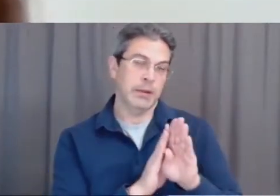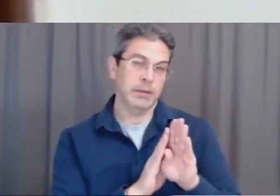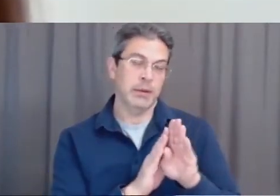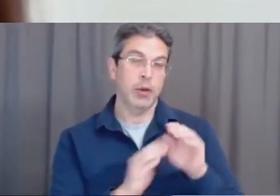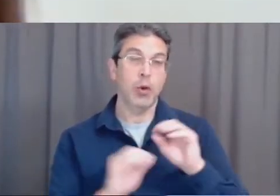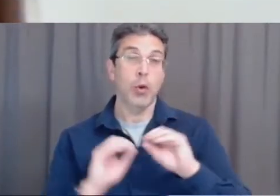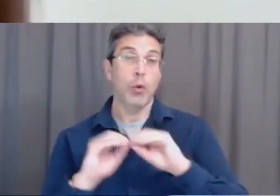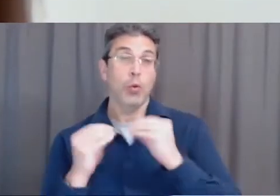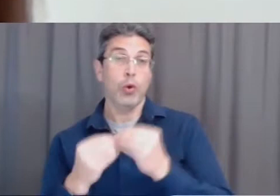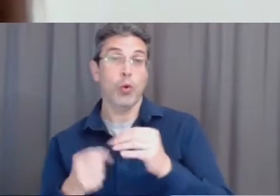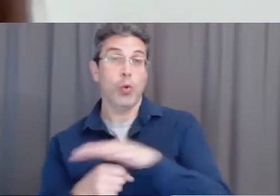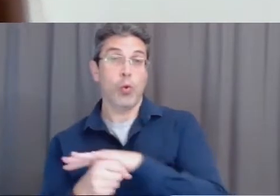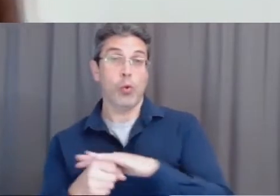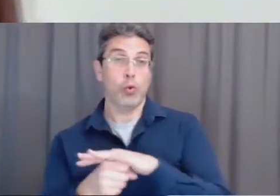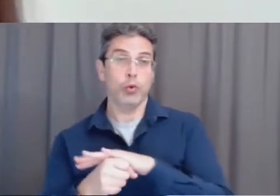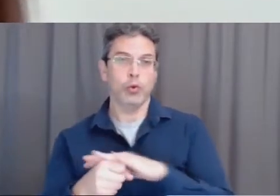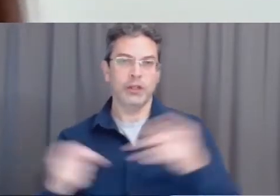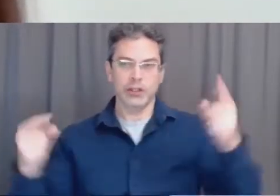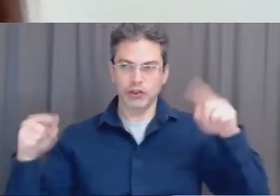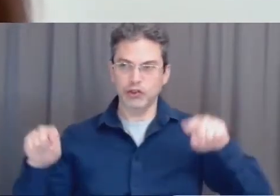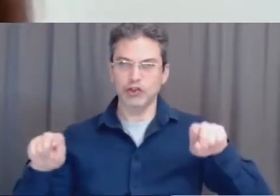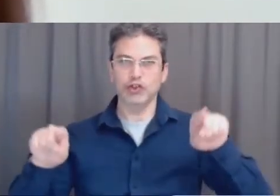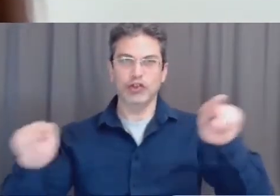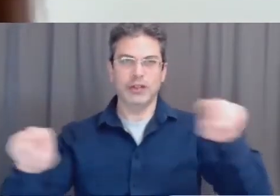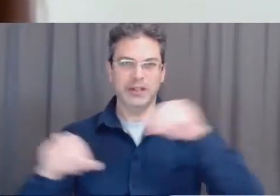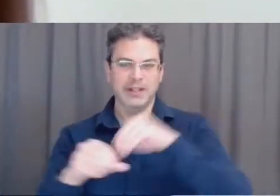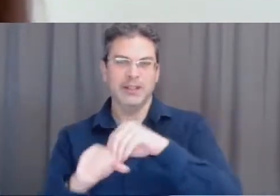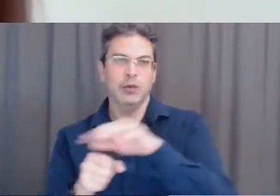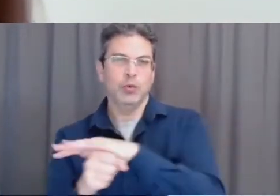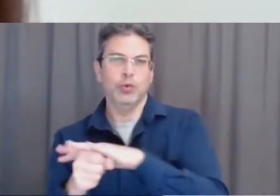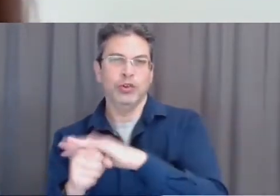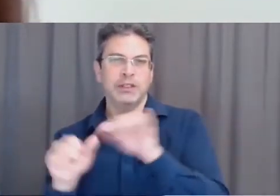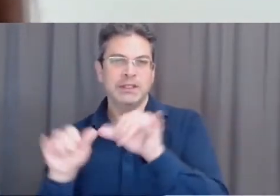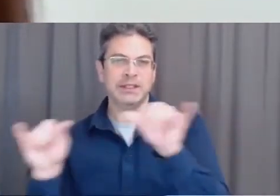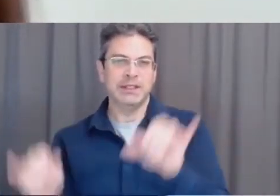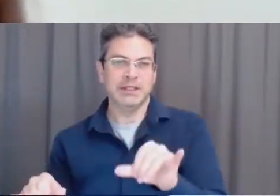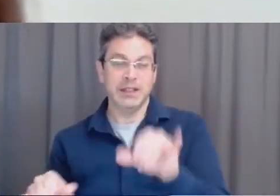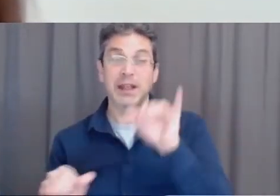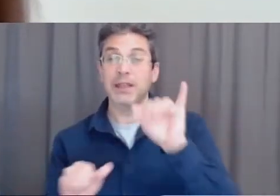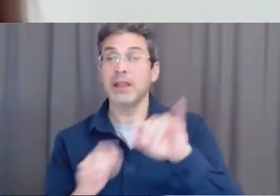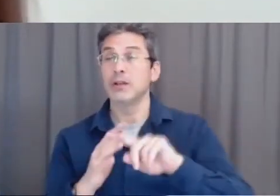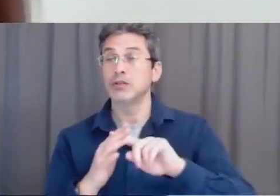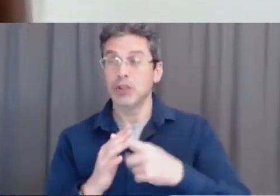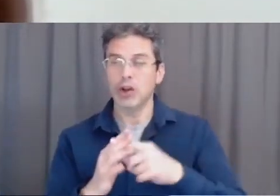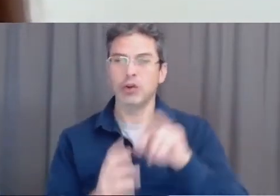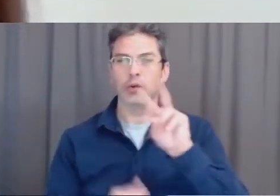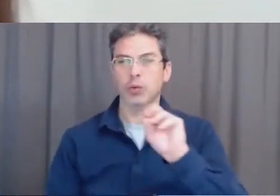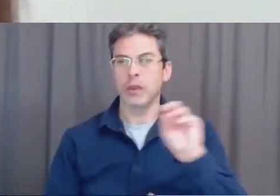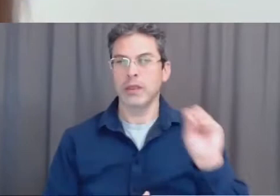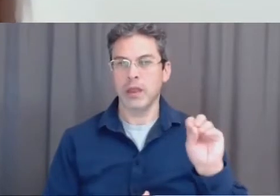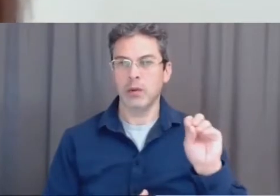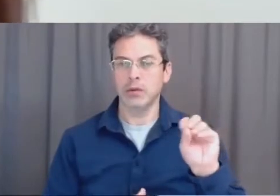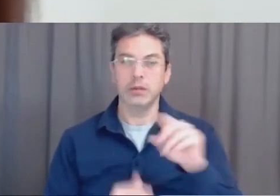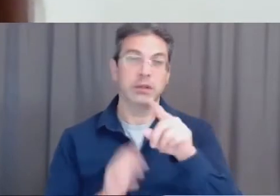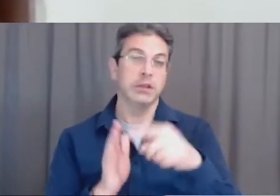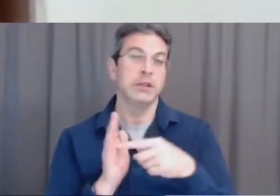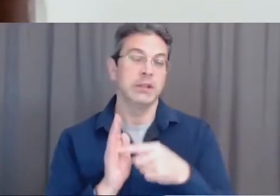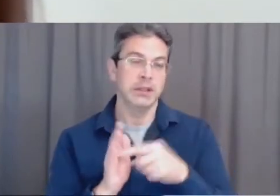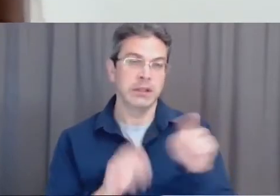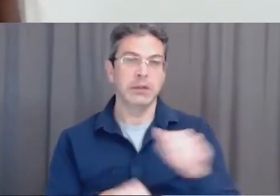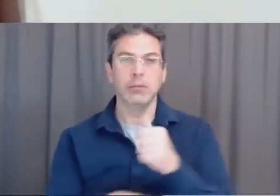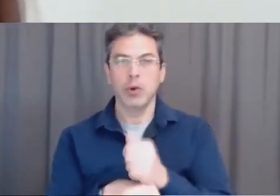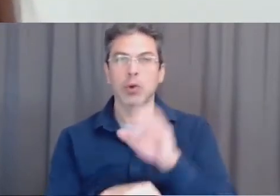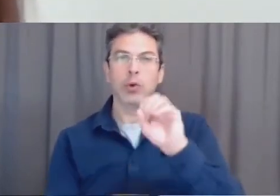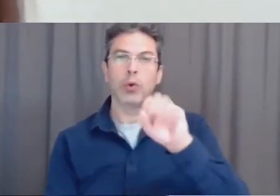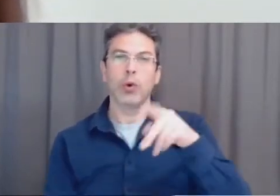organizations throughout the international system. And this started all the way back in 2000. But for example, it's built cooperation